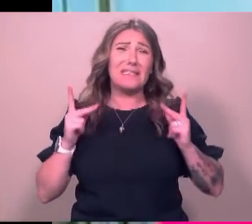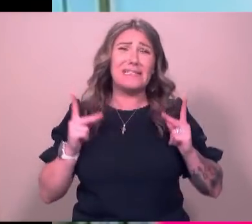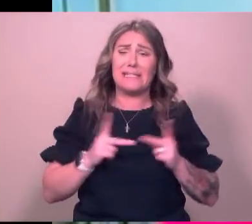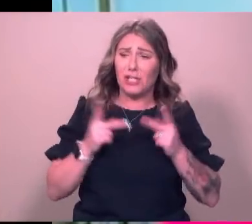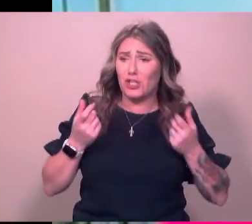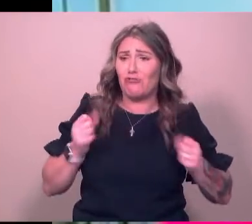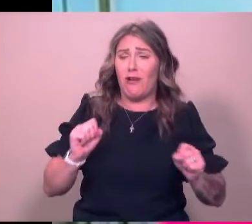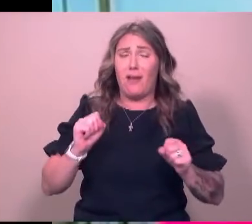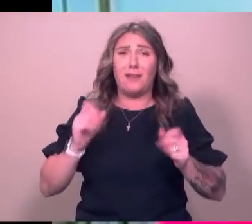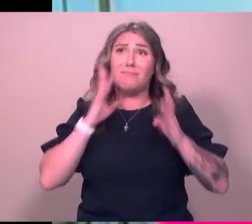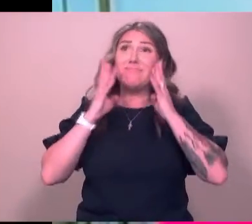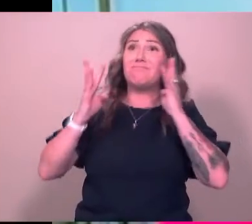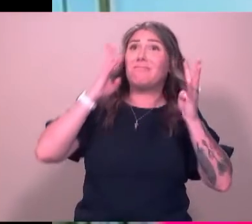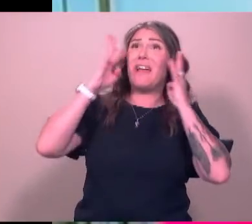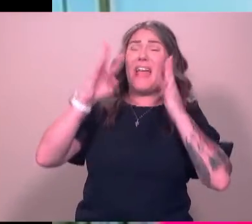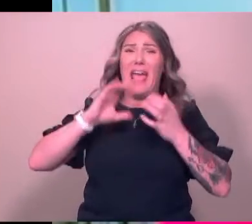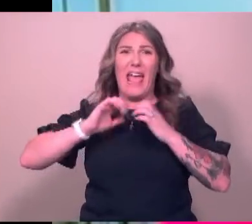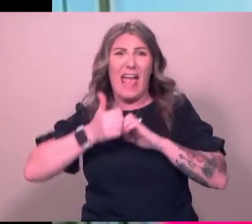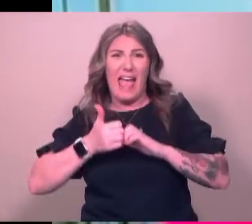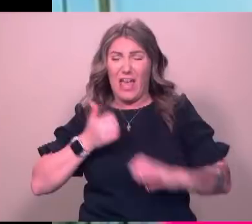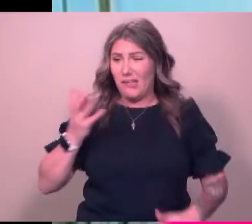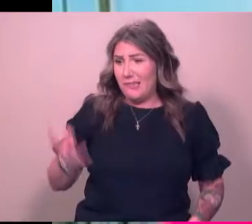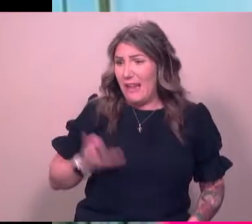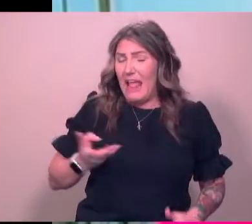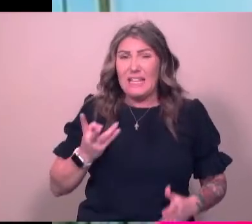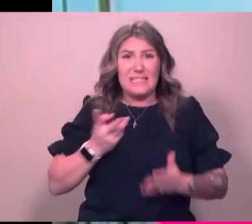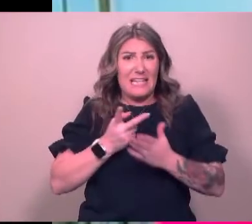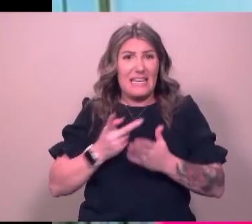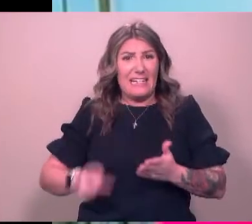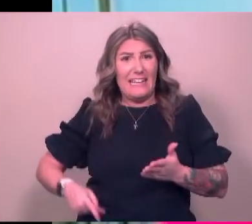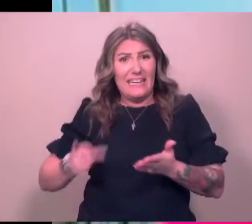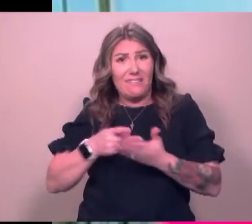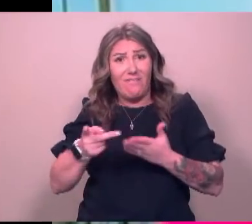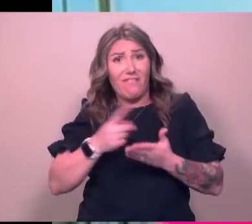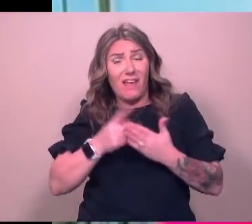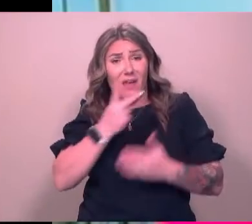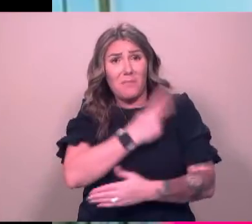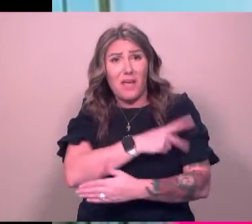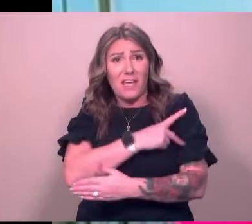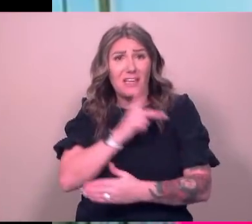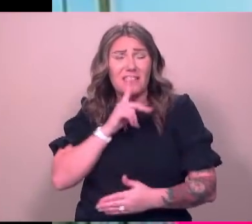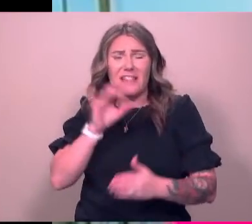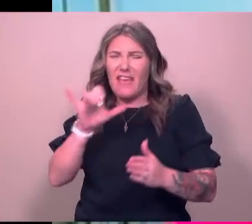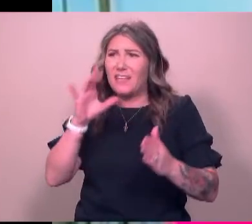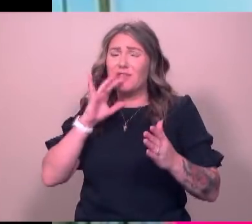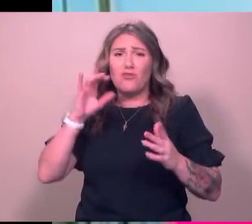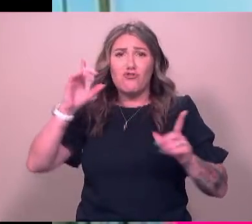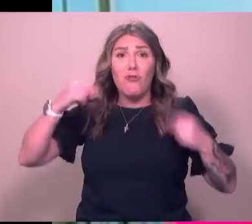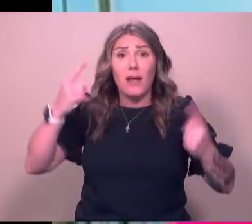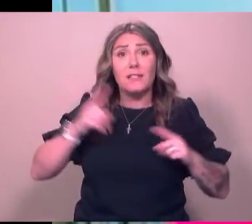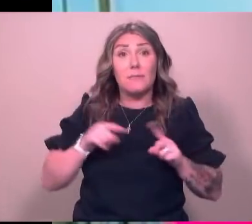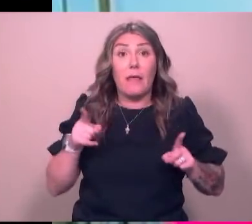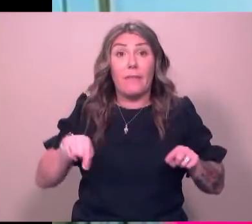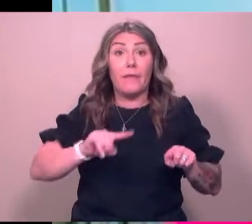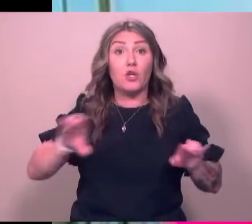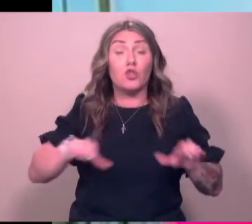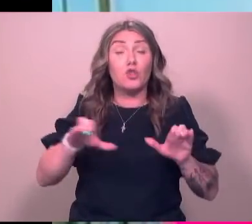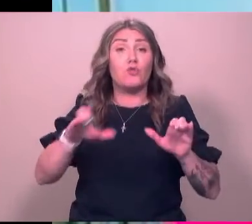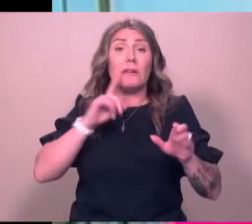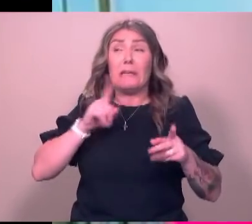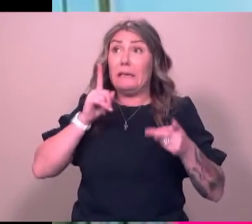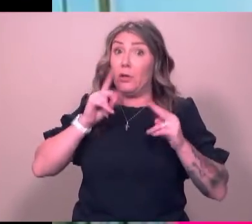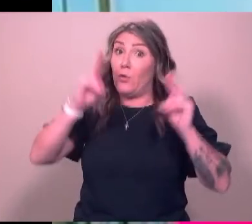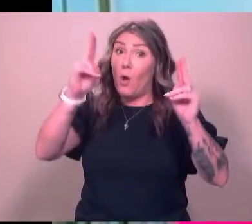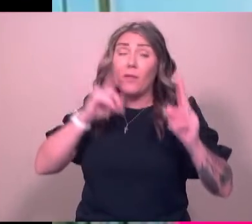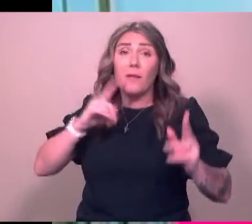make up ways to dialyze kidney failure patients. That is almost barbaric, but they're doing it heroically because